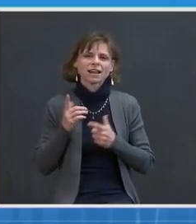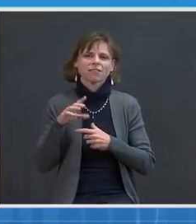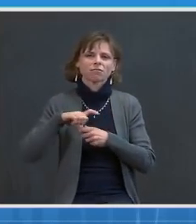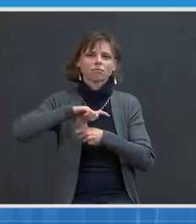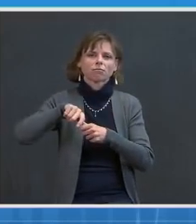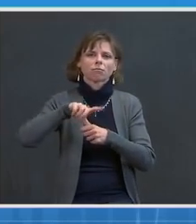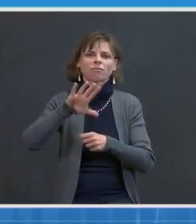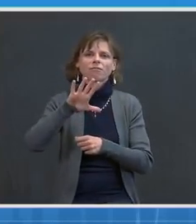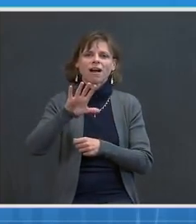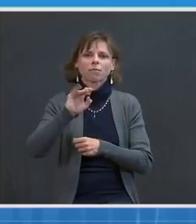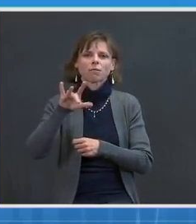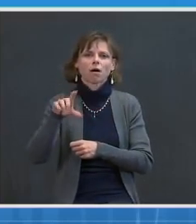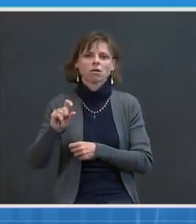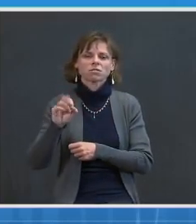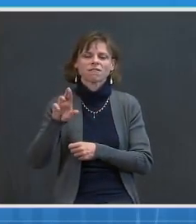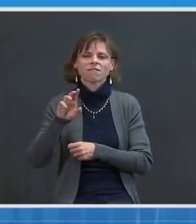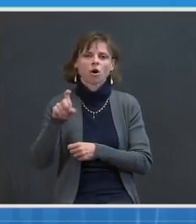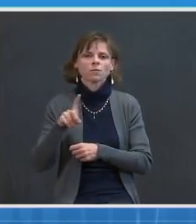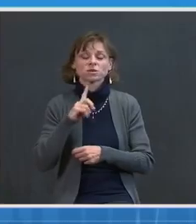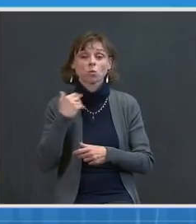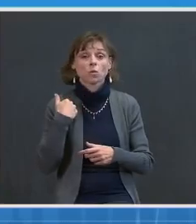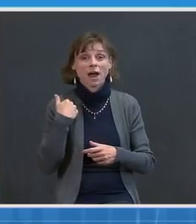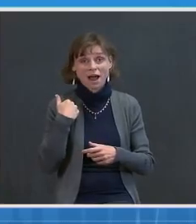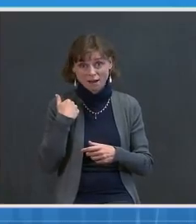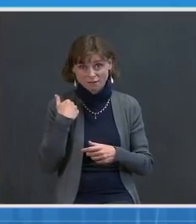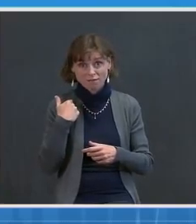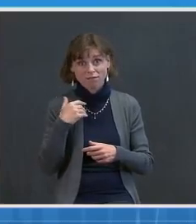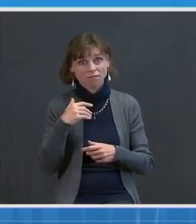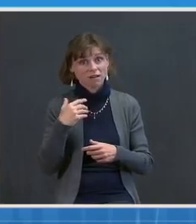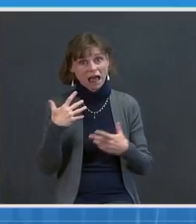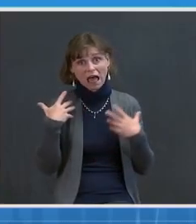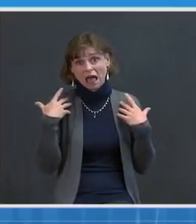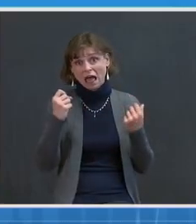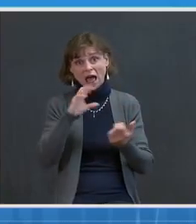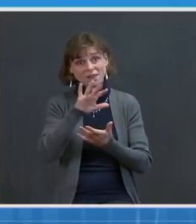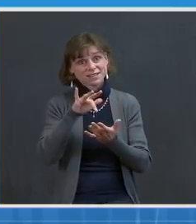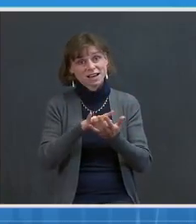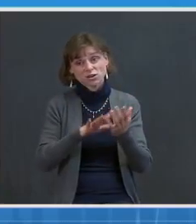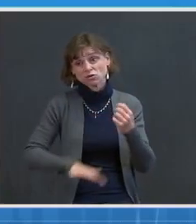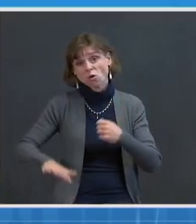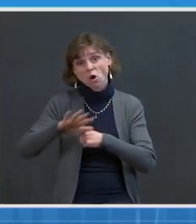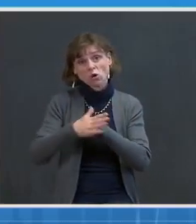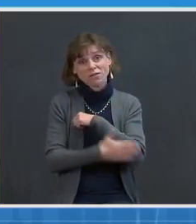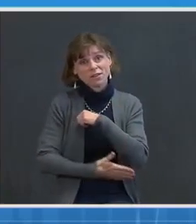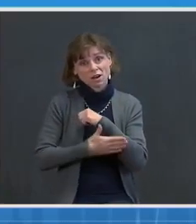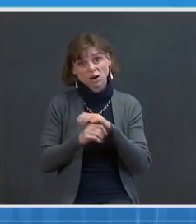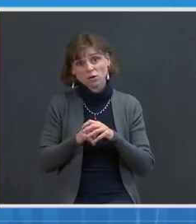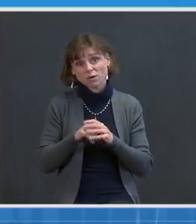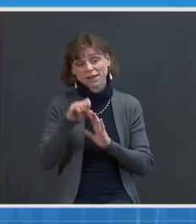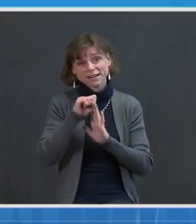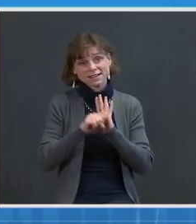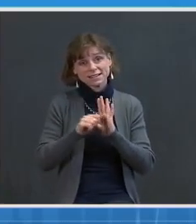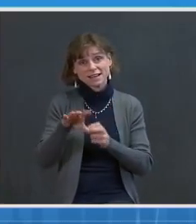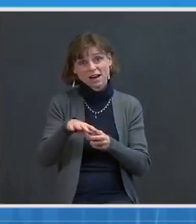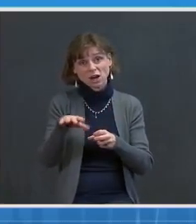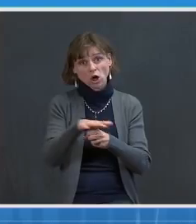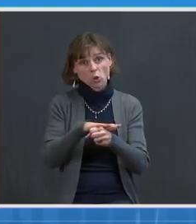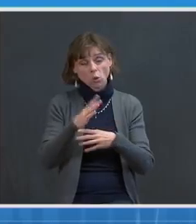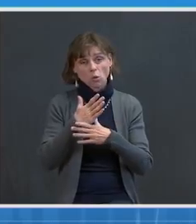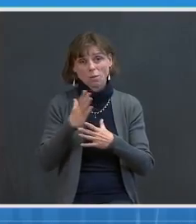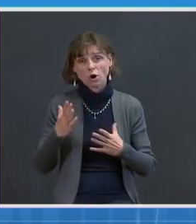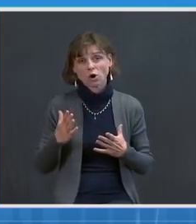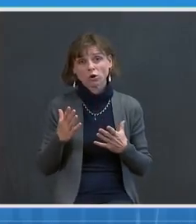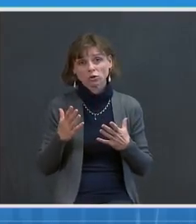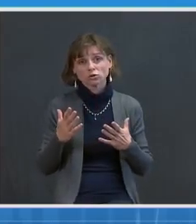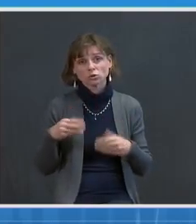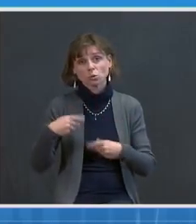federally qualified health centers across the country. We're working with our state and local partners to provide toolkits and